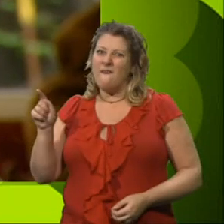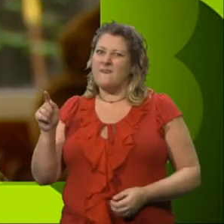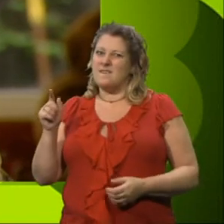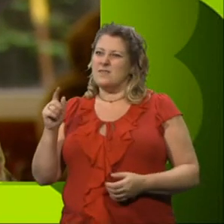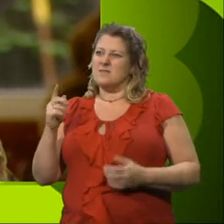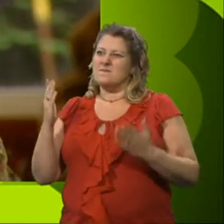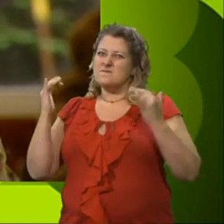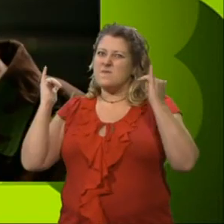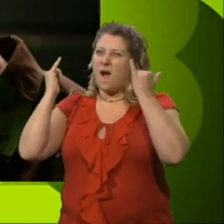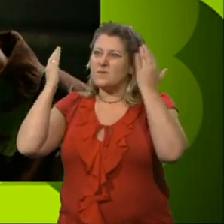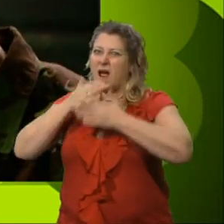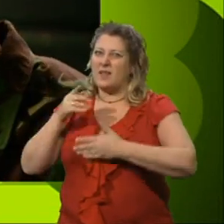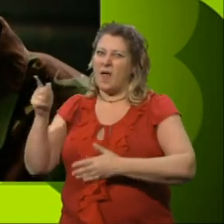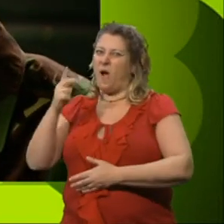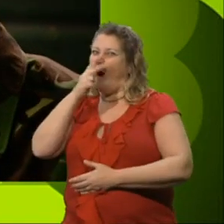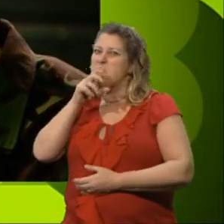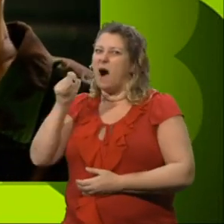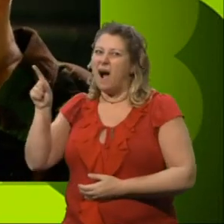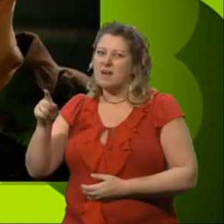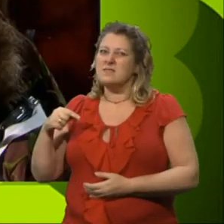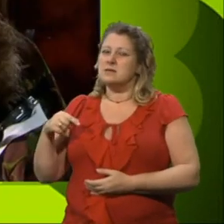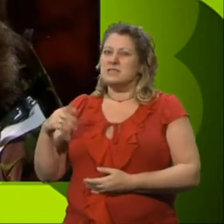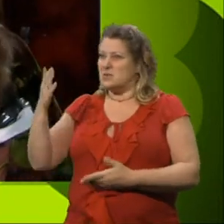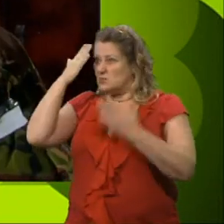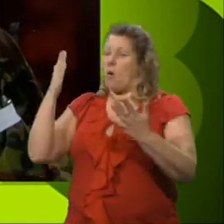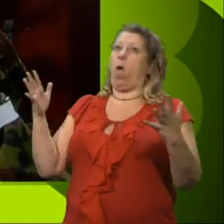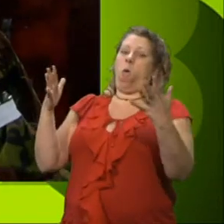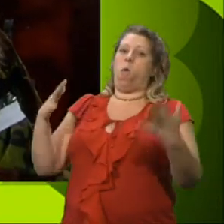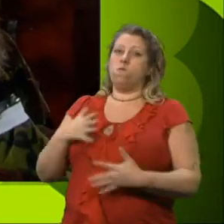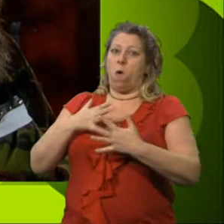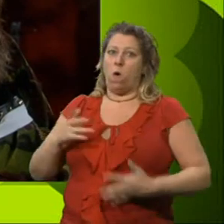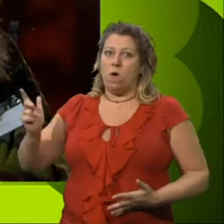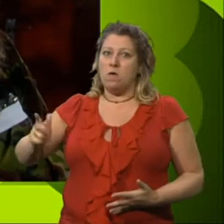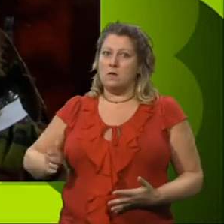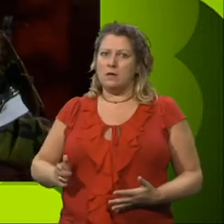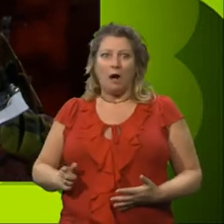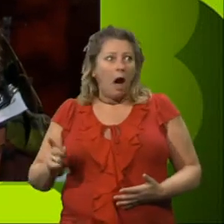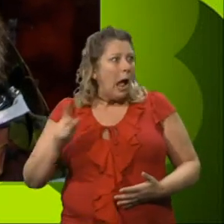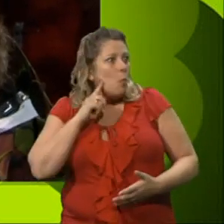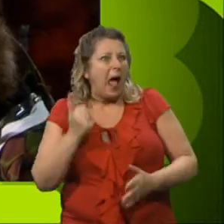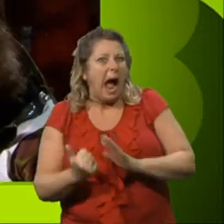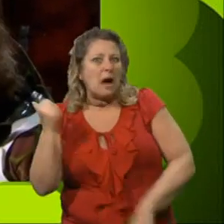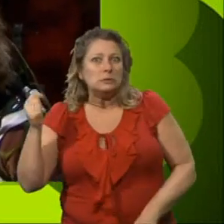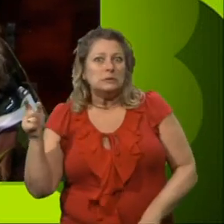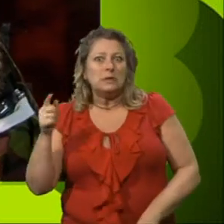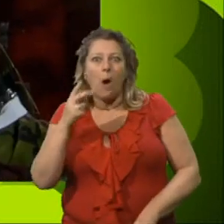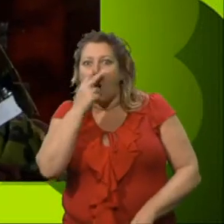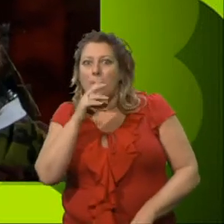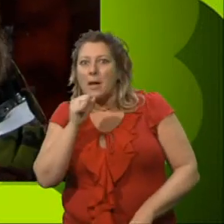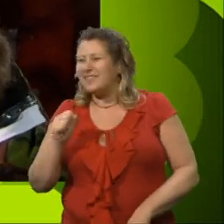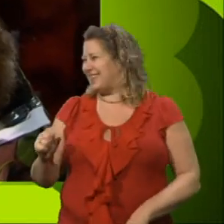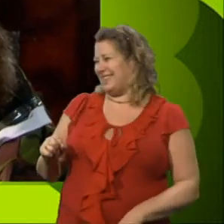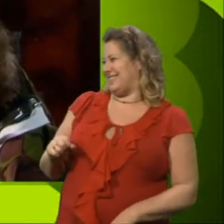party tonight. No, he won't know what's hit him. He's going to do away with Colonel Winters. No, he